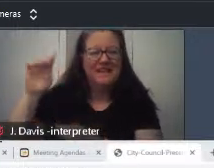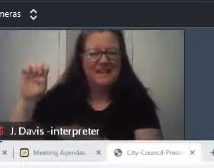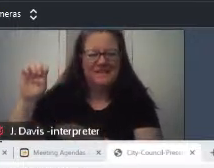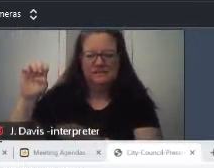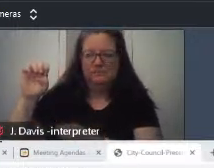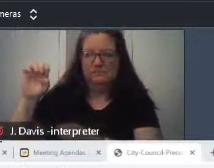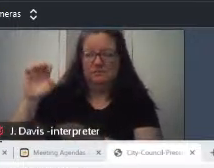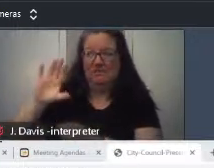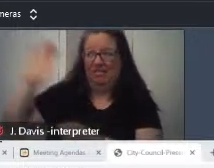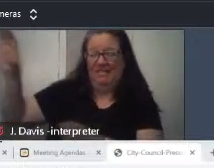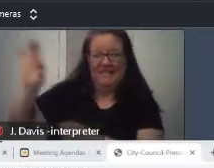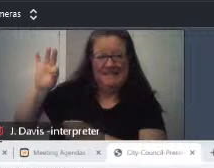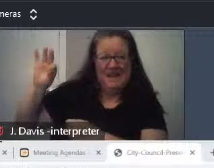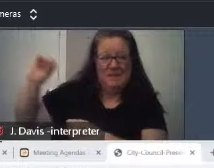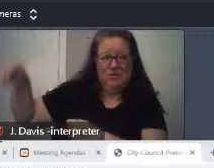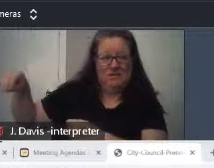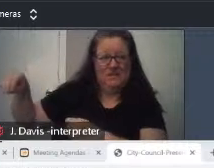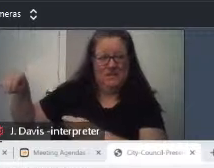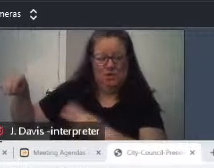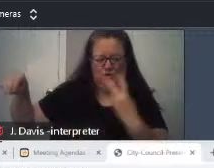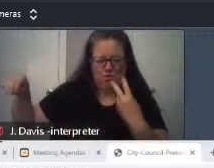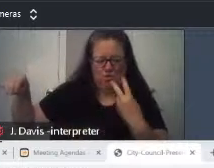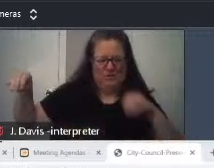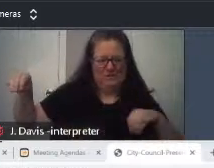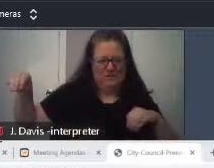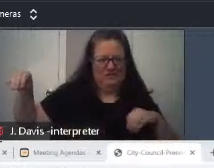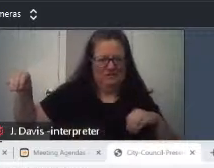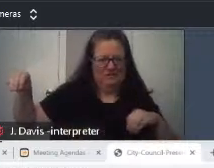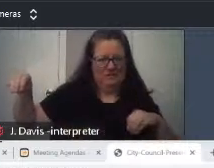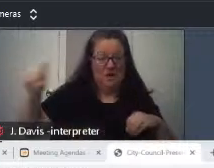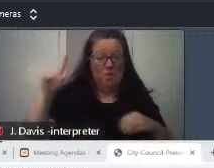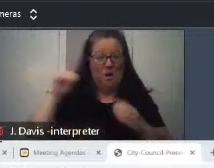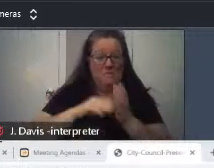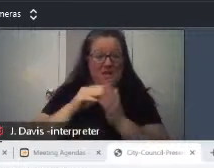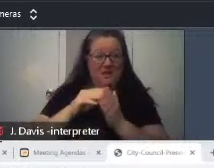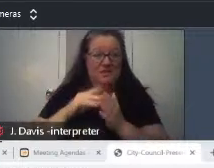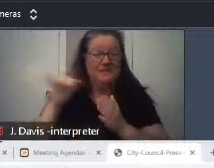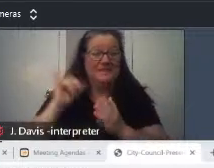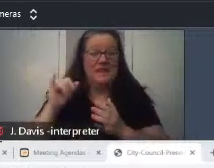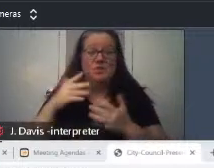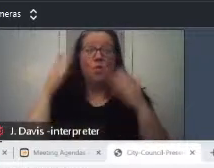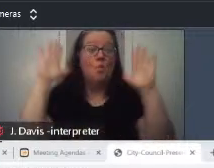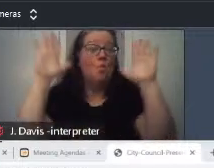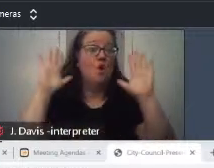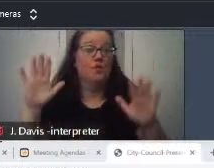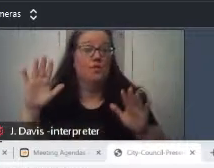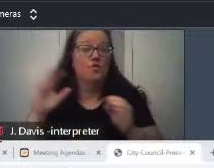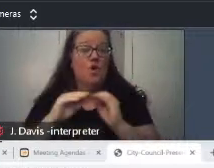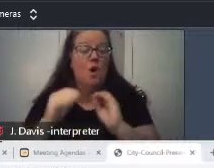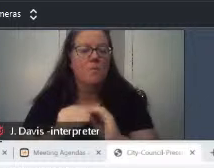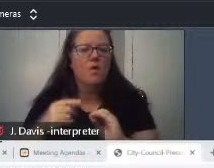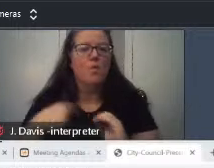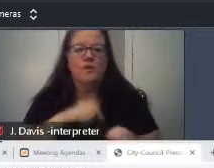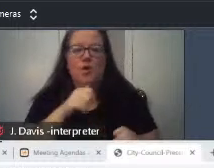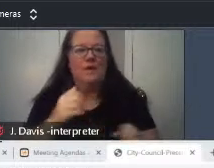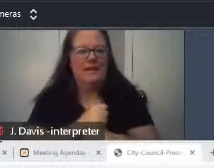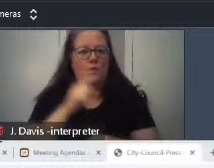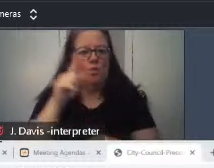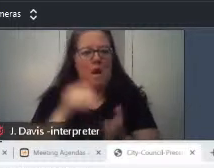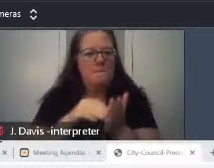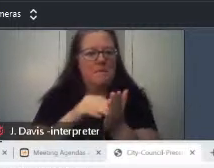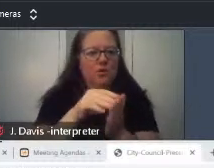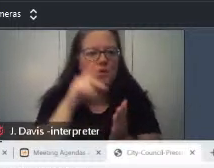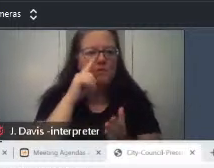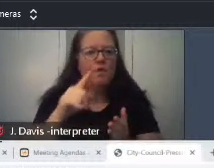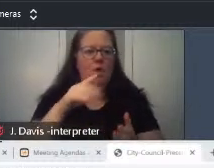we only get 2 back. That $1 million may sound like a sexy number, but we're not getting $1 million to pay police and fire, pave the